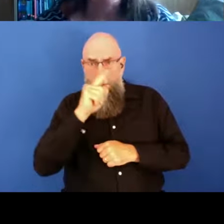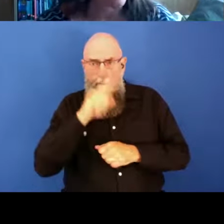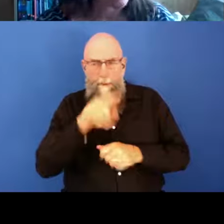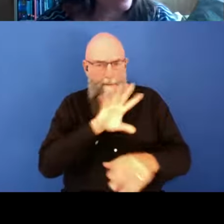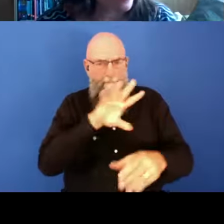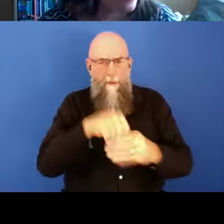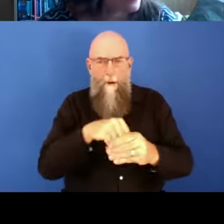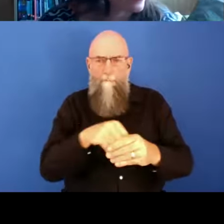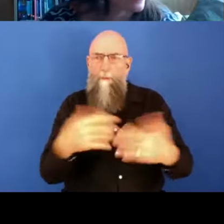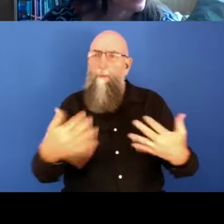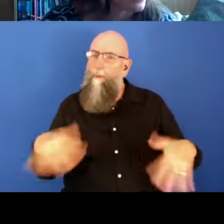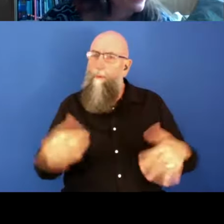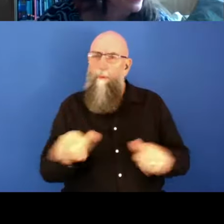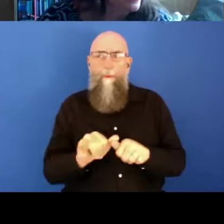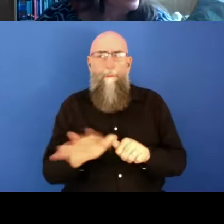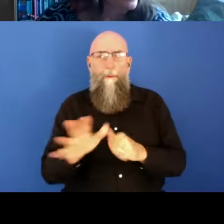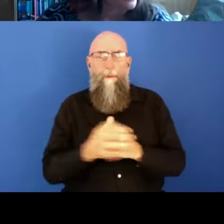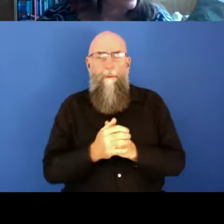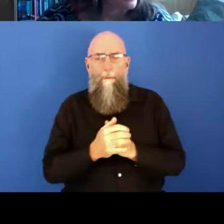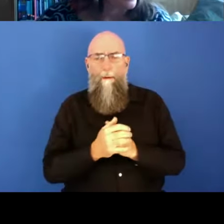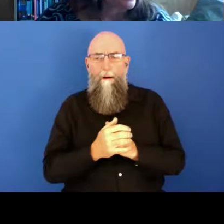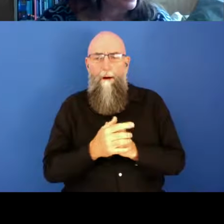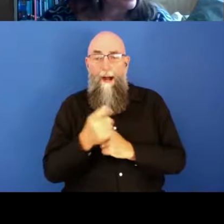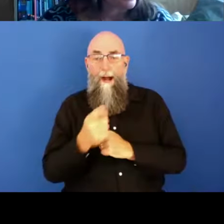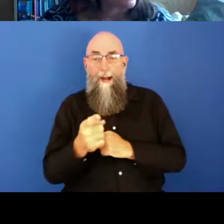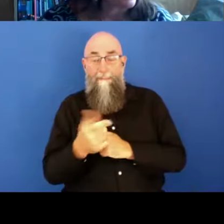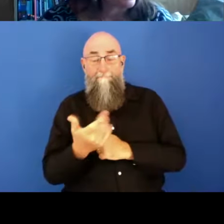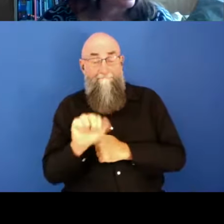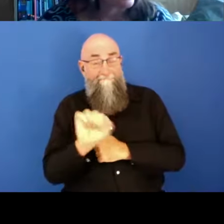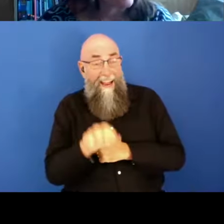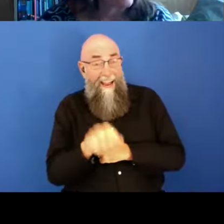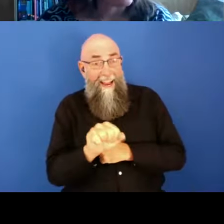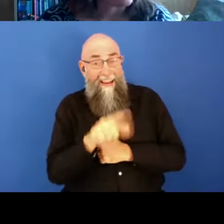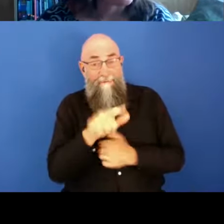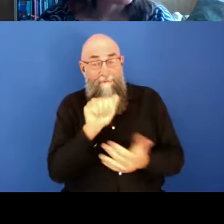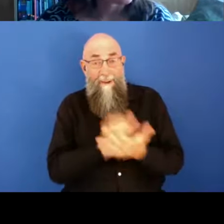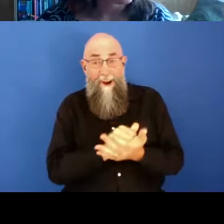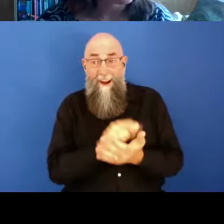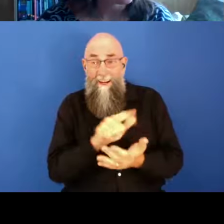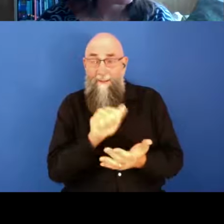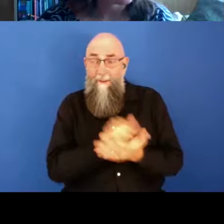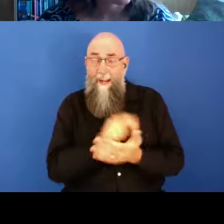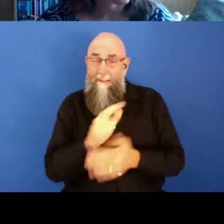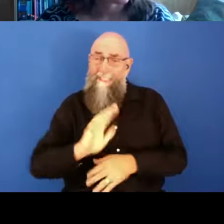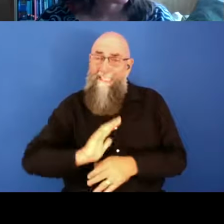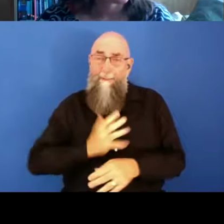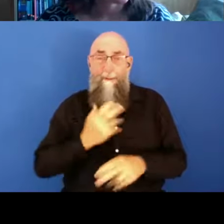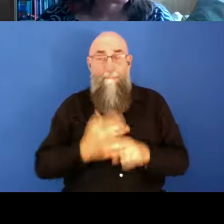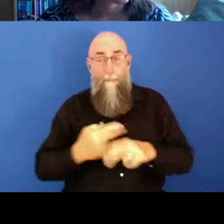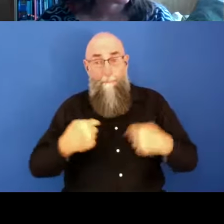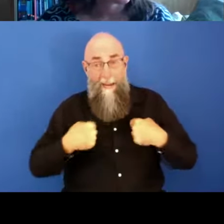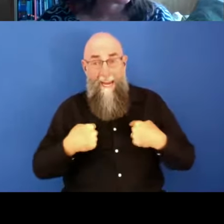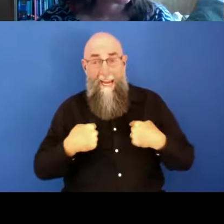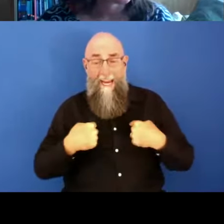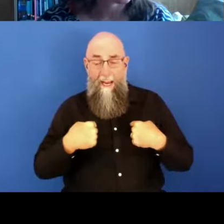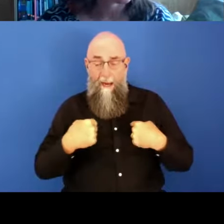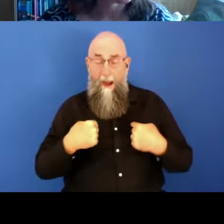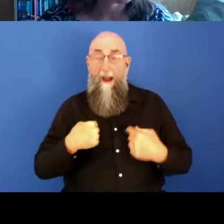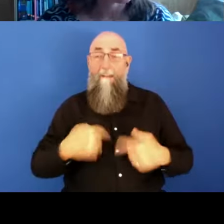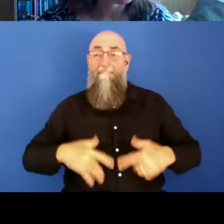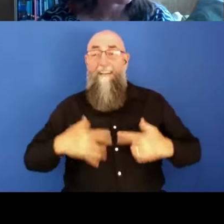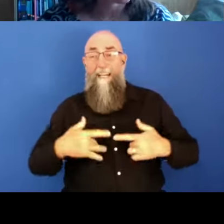yeah look i i just feel like it's it's interesting because i feel like one of the things that